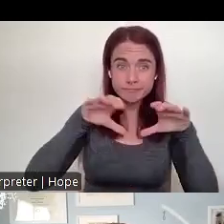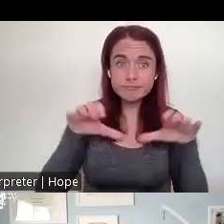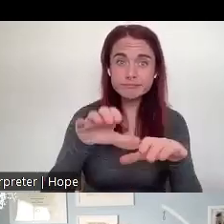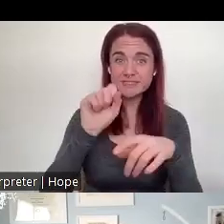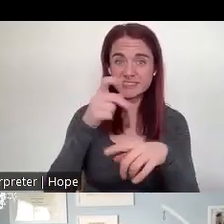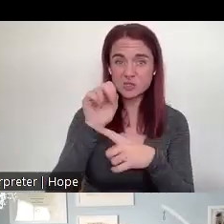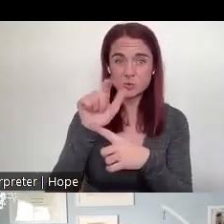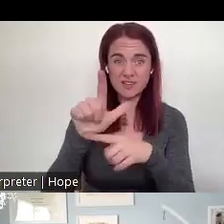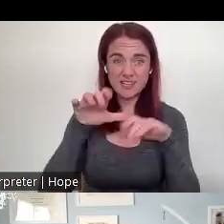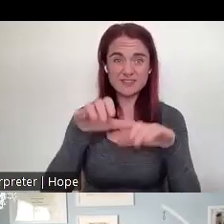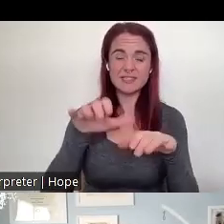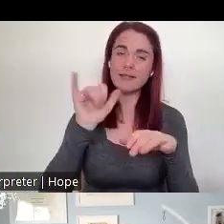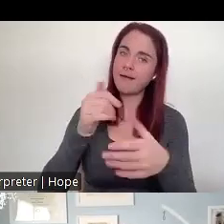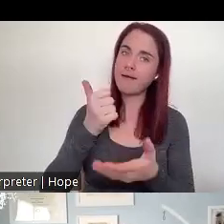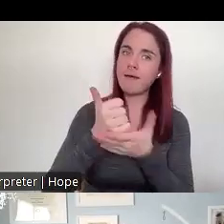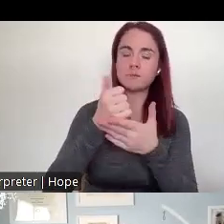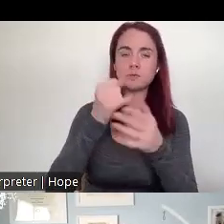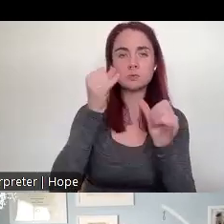prevention tools.